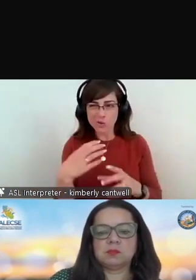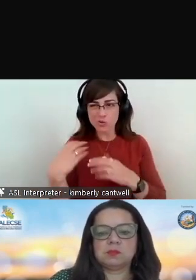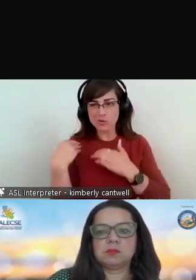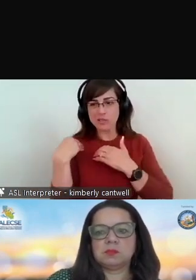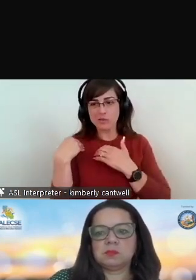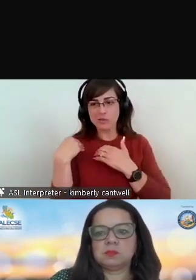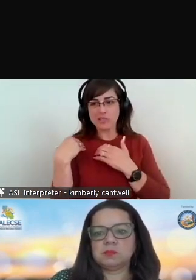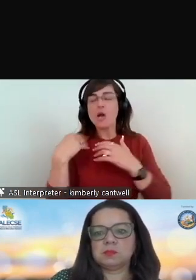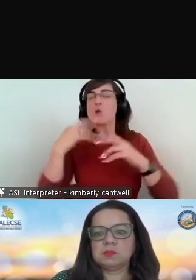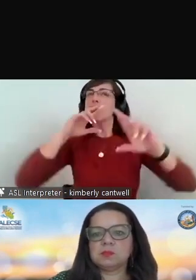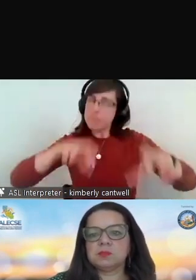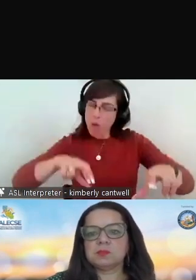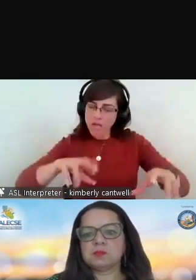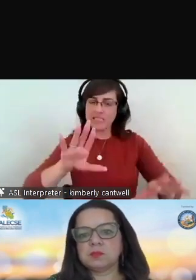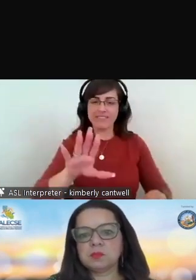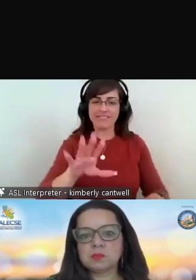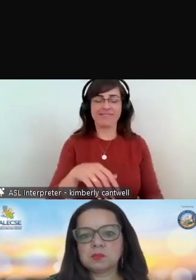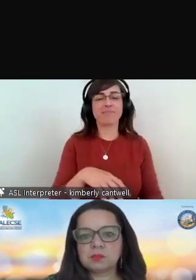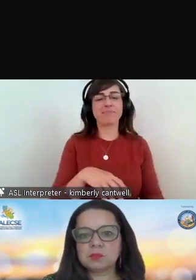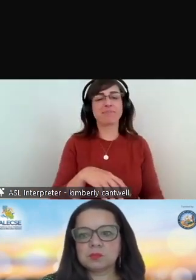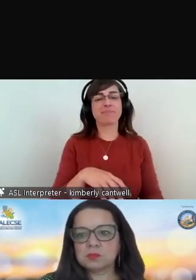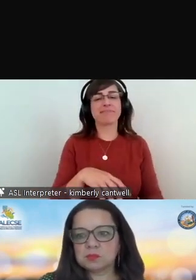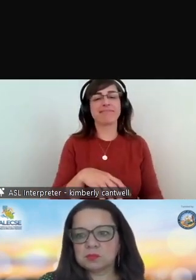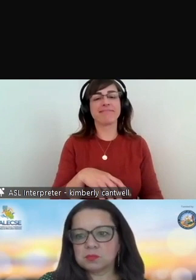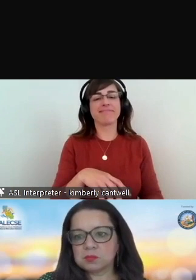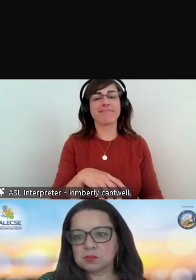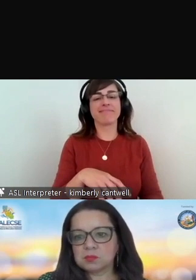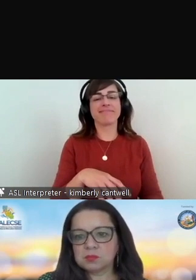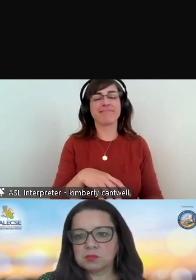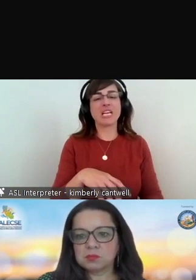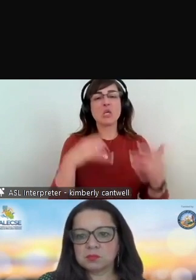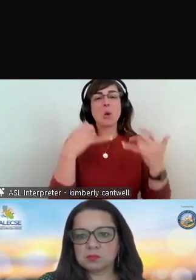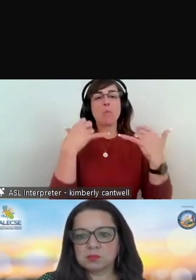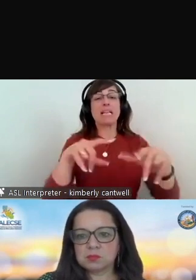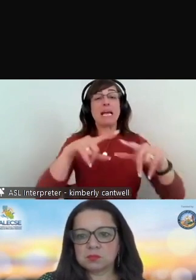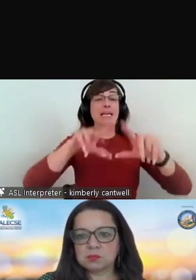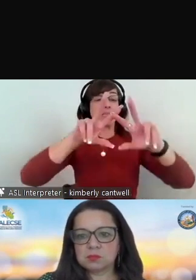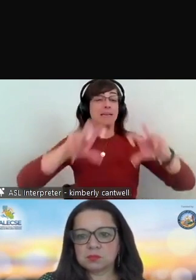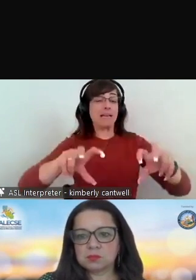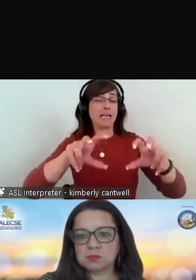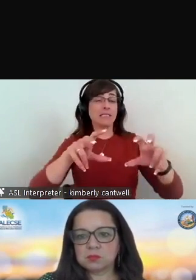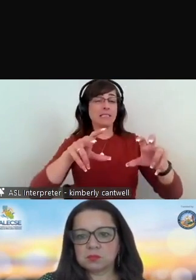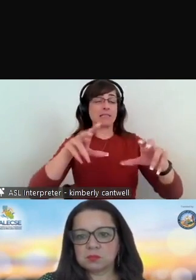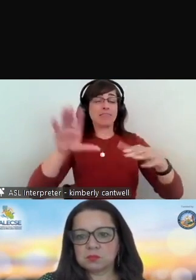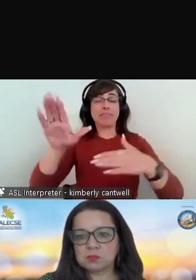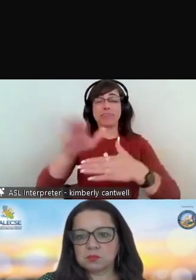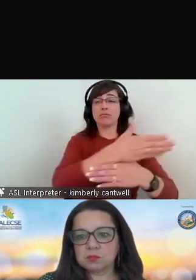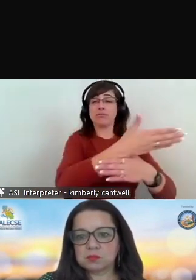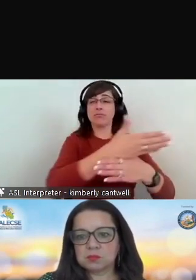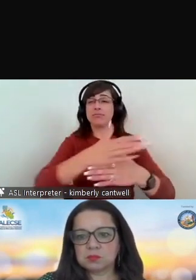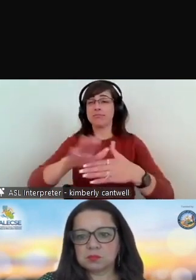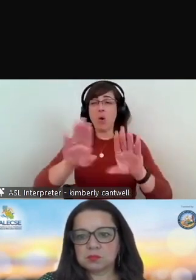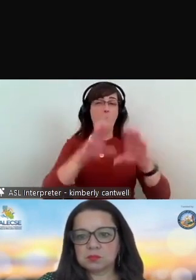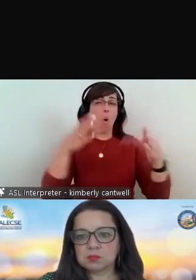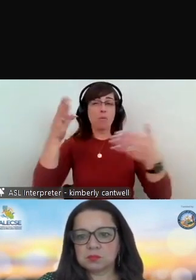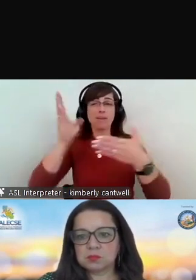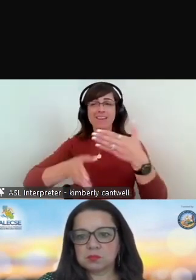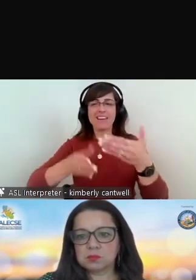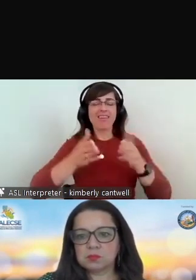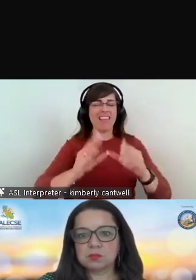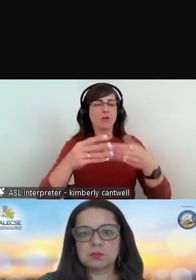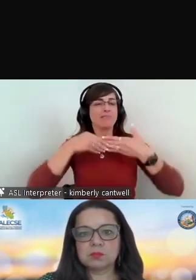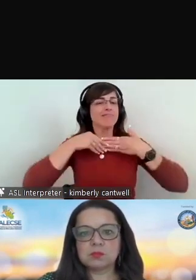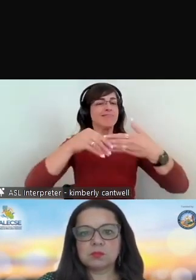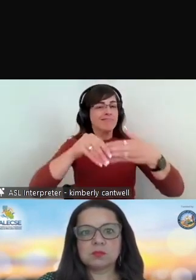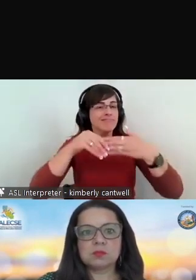responsive. So a play-based assessment is more open-ended and it allows you more flexibility to